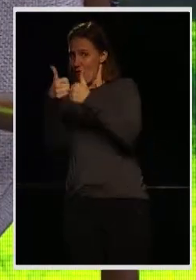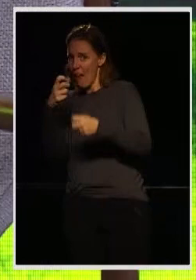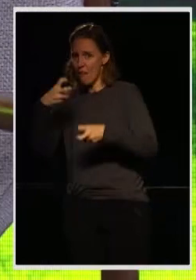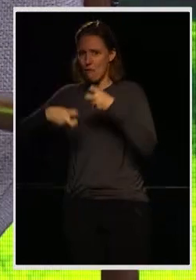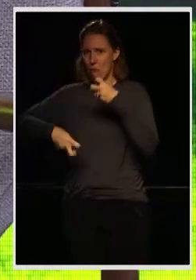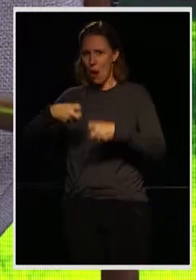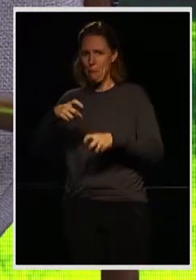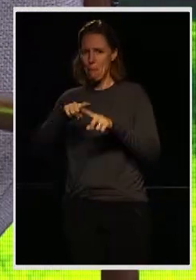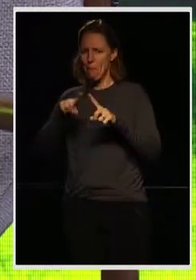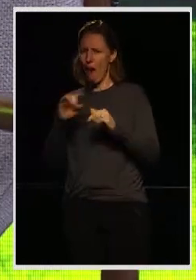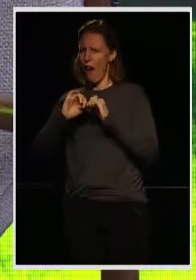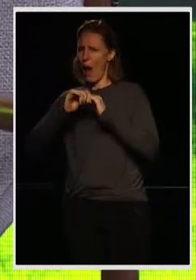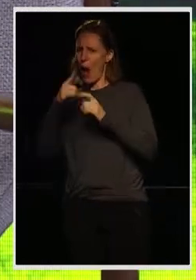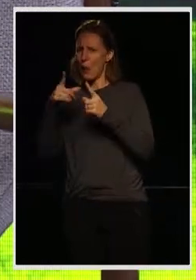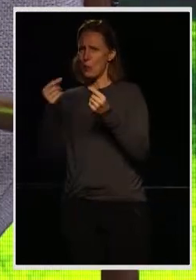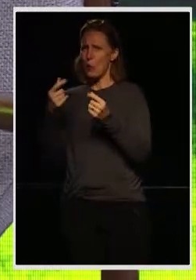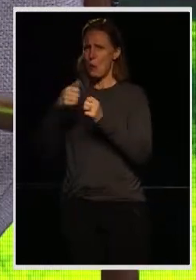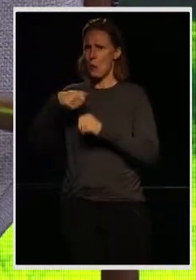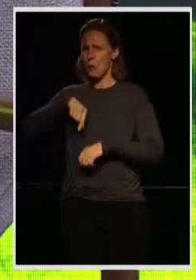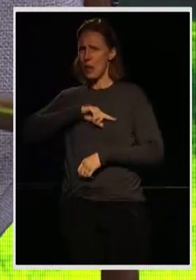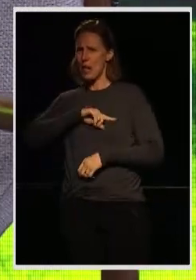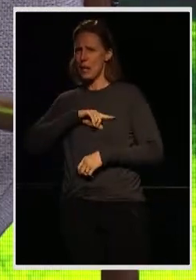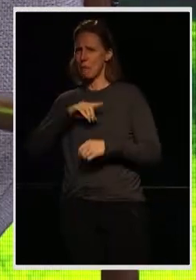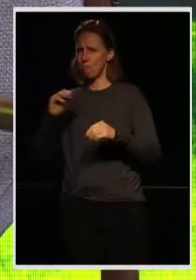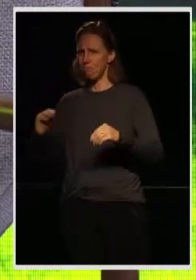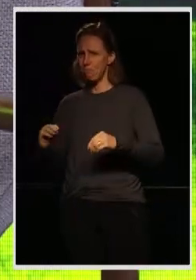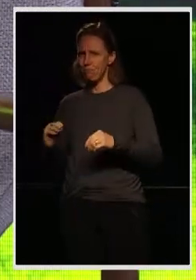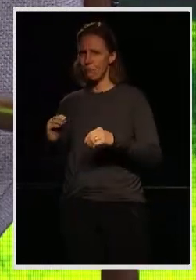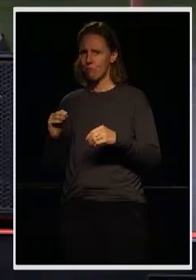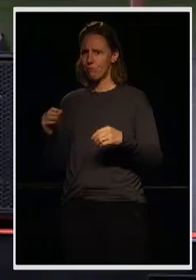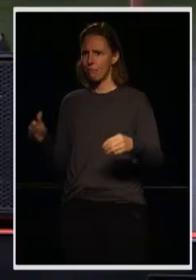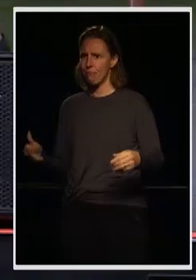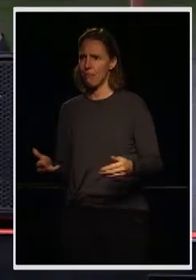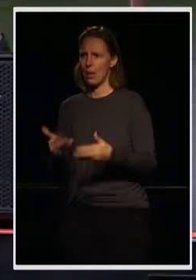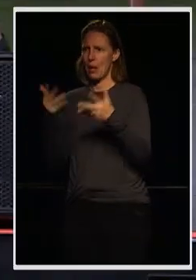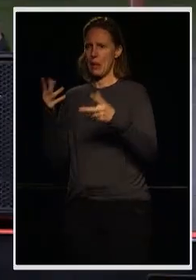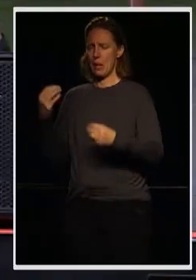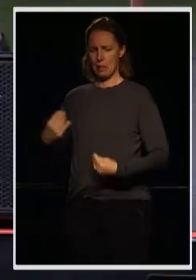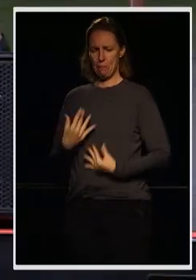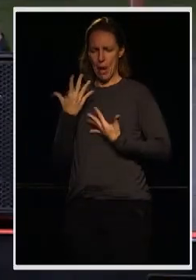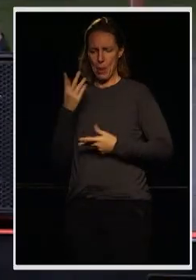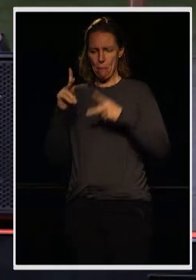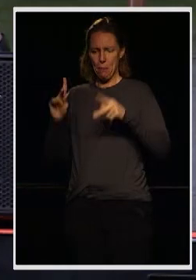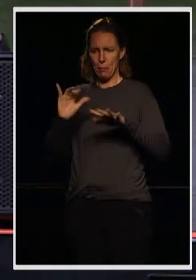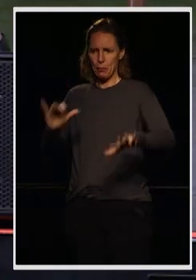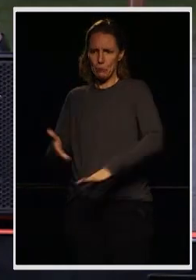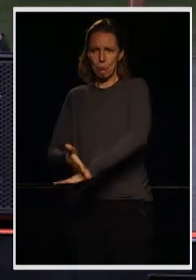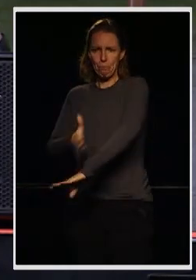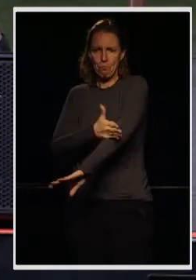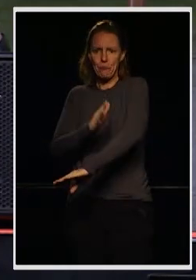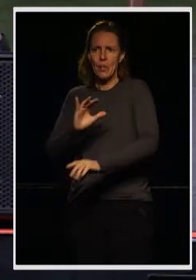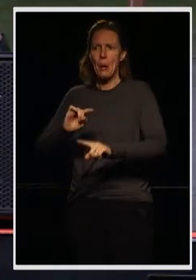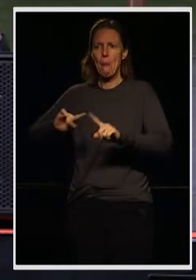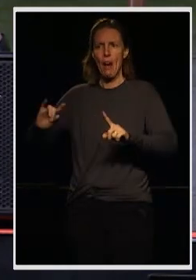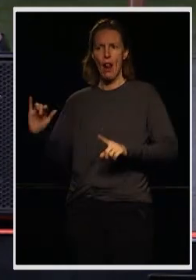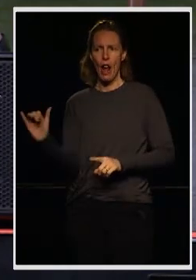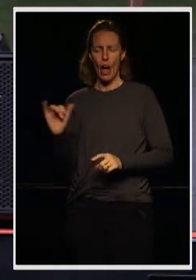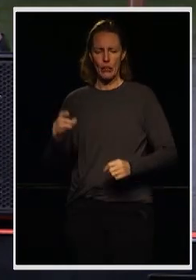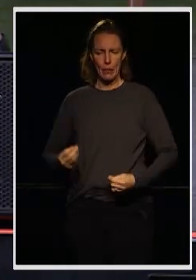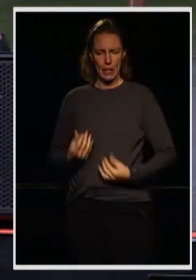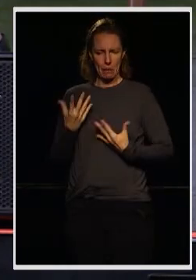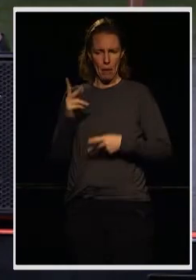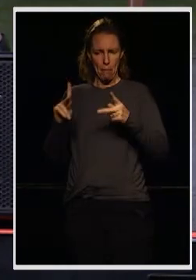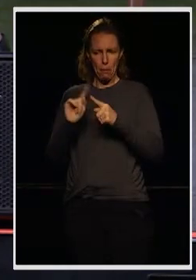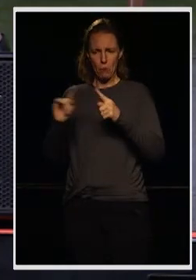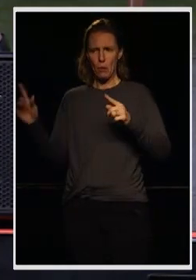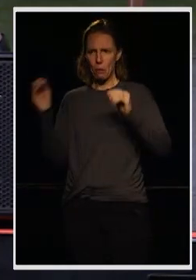problem, but how do we bring that up and really inspire people to do better, but also inspire people to